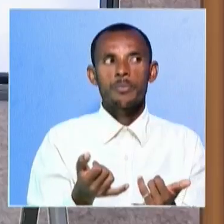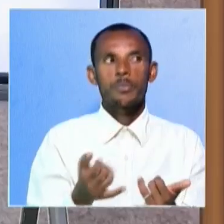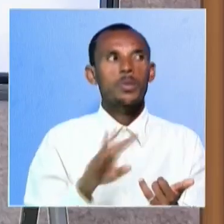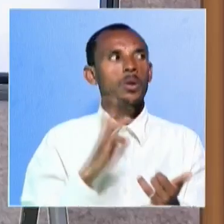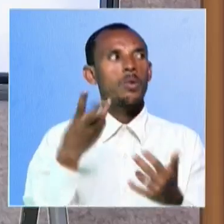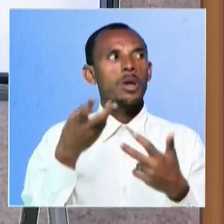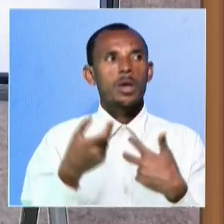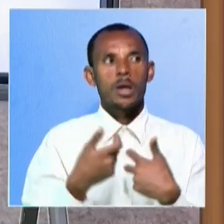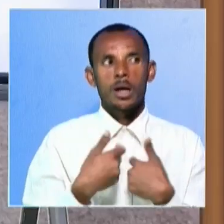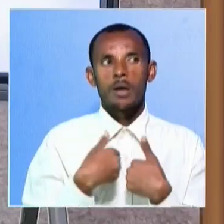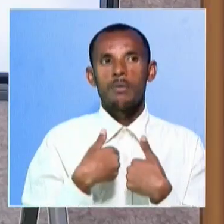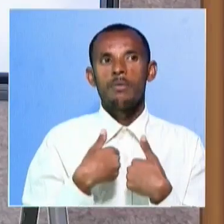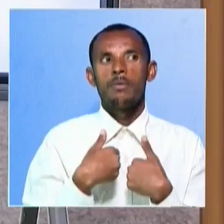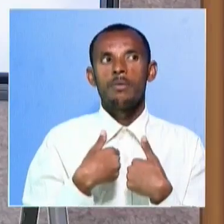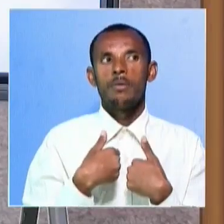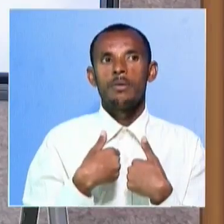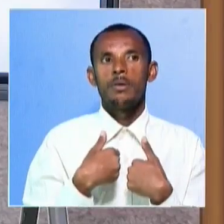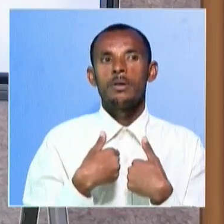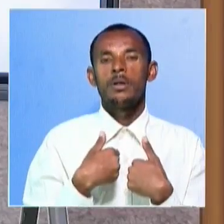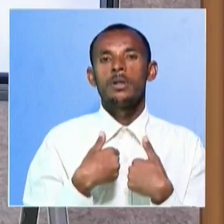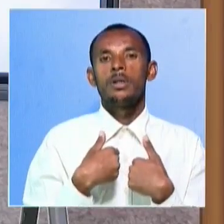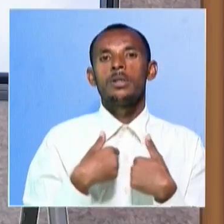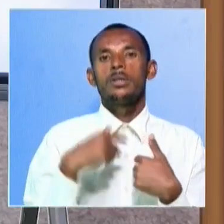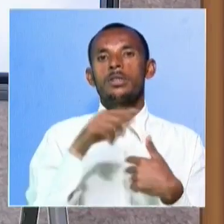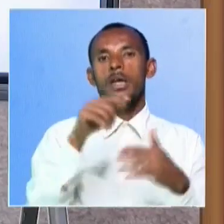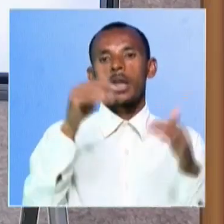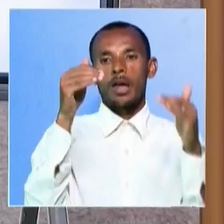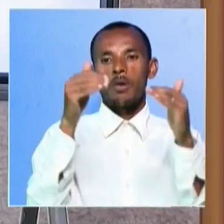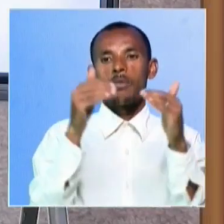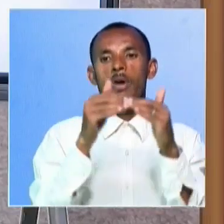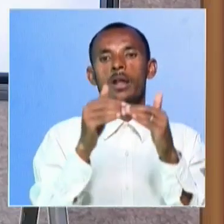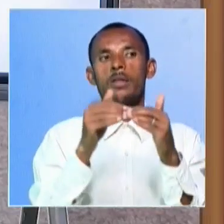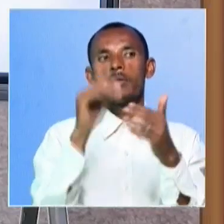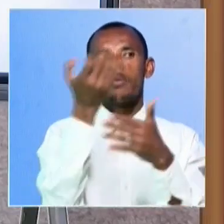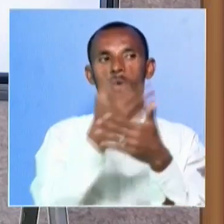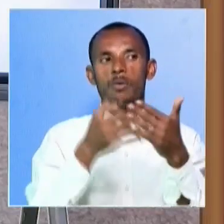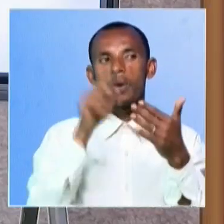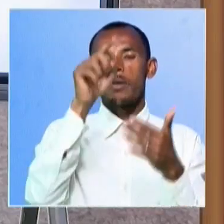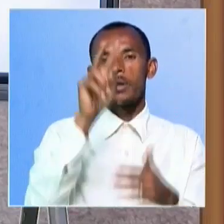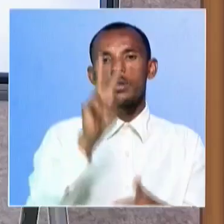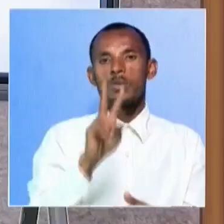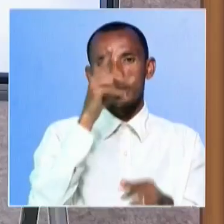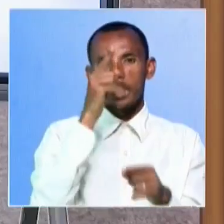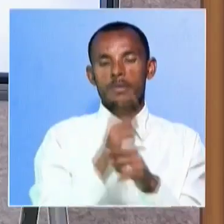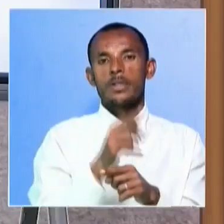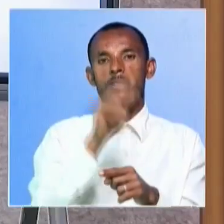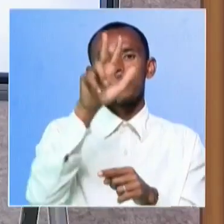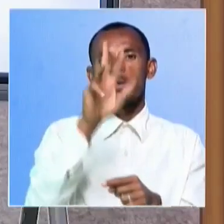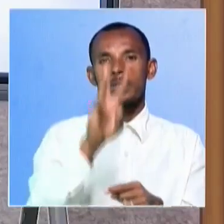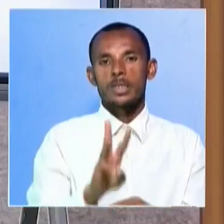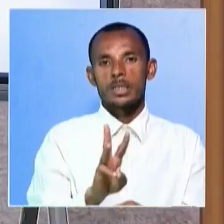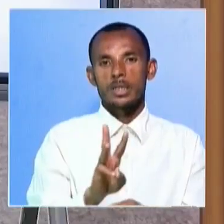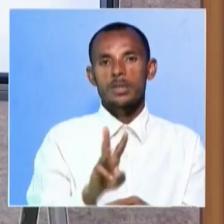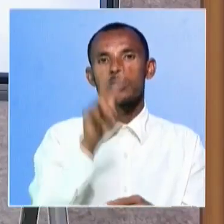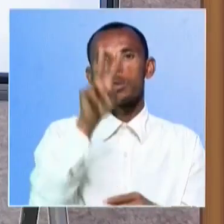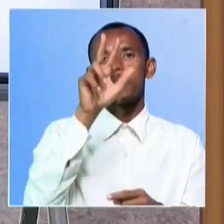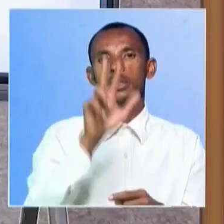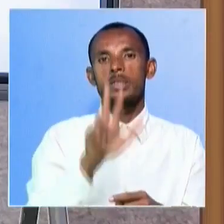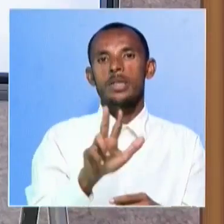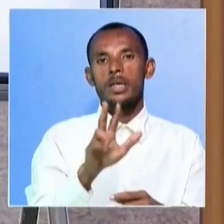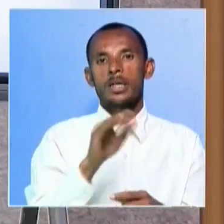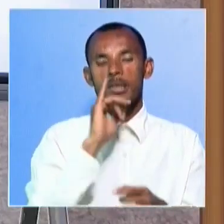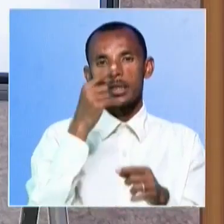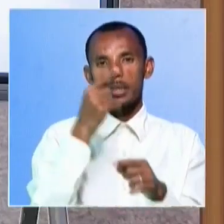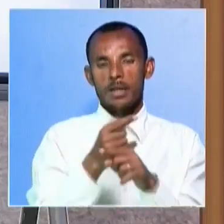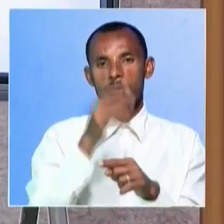have their equivalent form. 1 over 2 is exactly 3 over 6. 2 over 3 is exactly